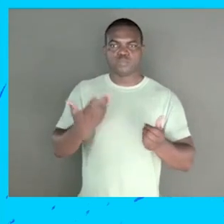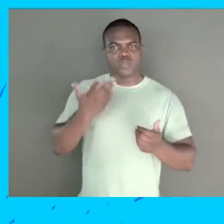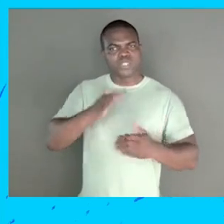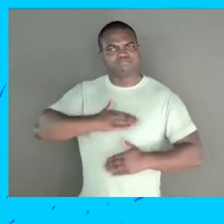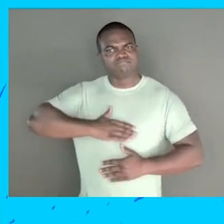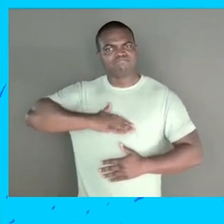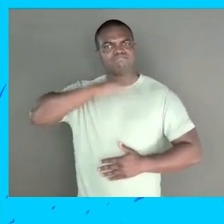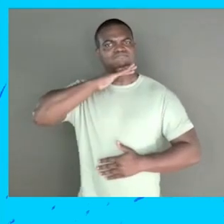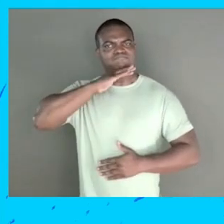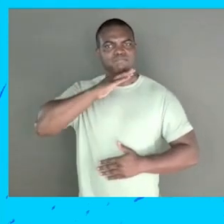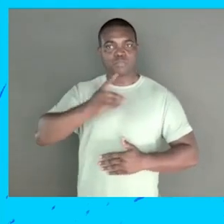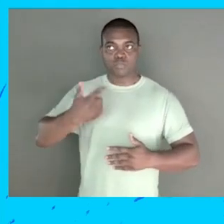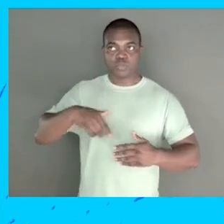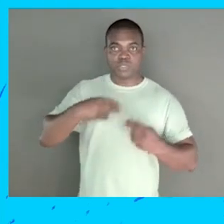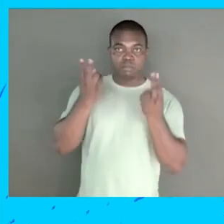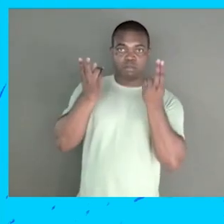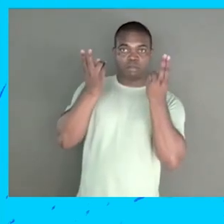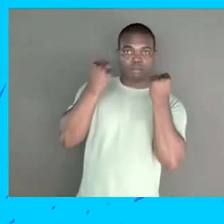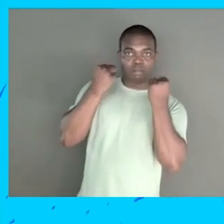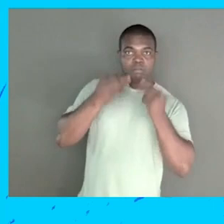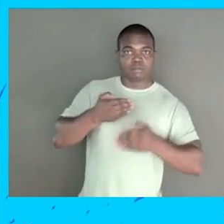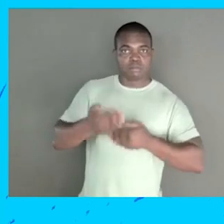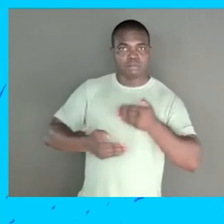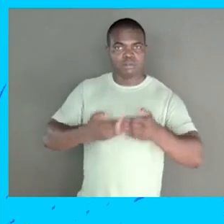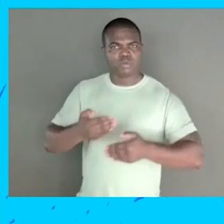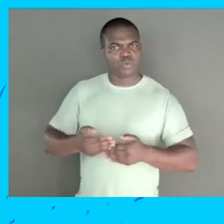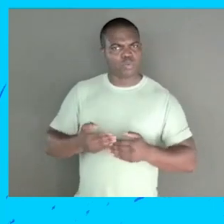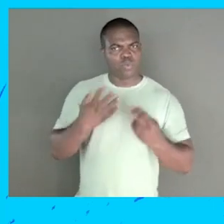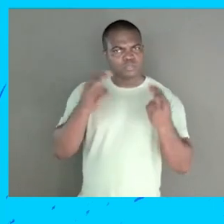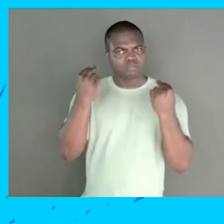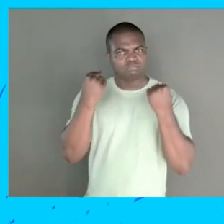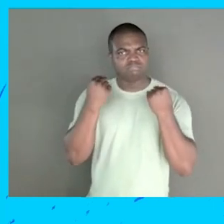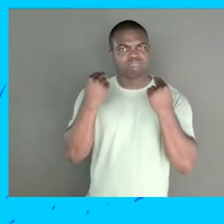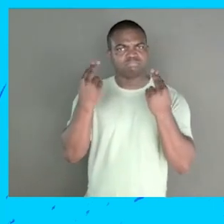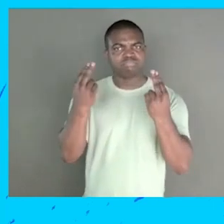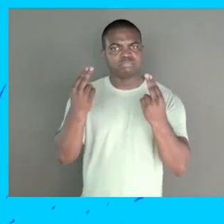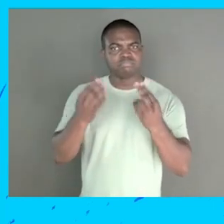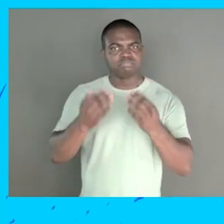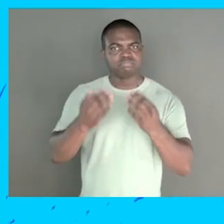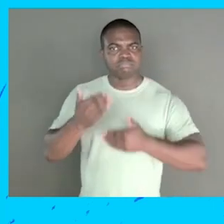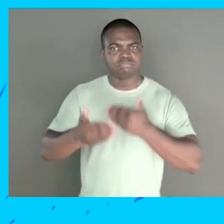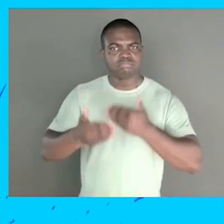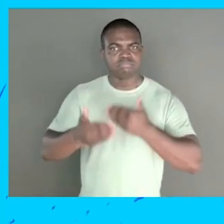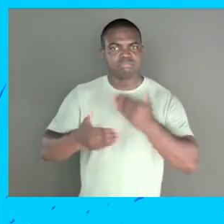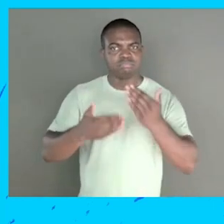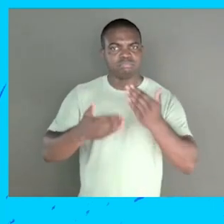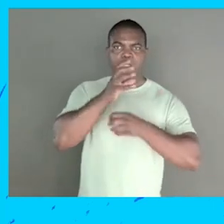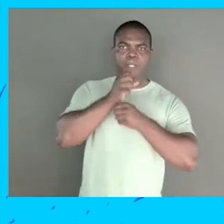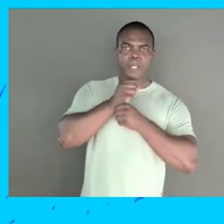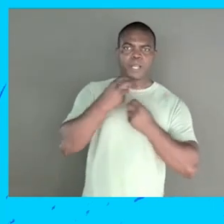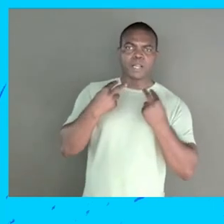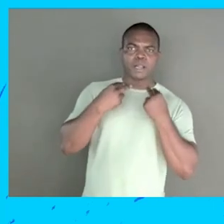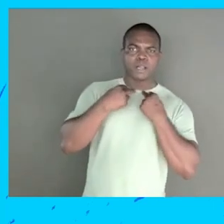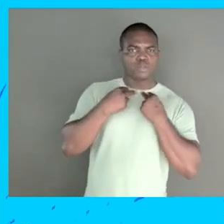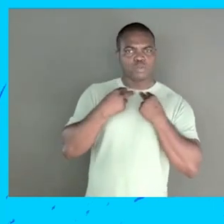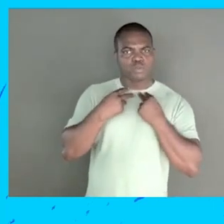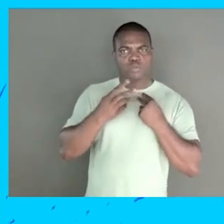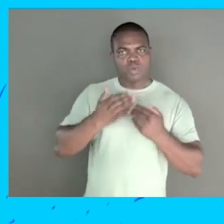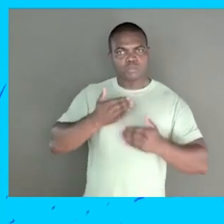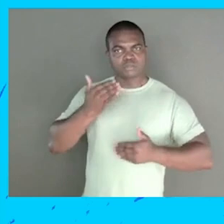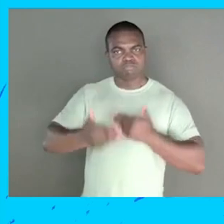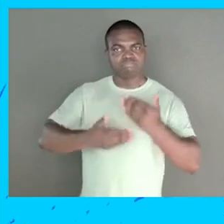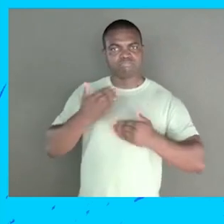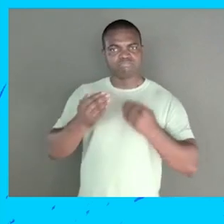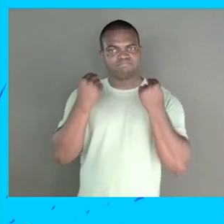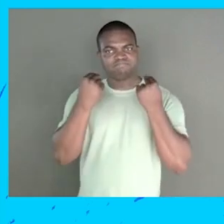silent will be a disappointment for those before us who fought loud and proud. We will no longer be shamed for the things